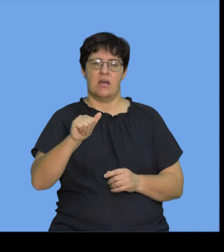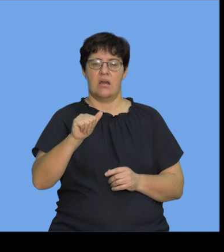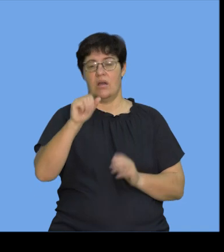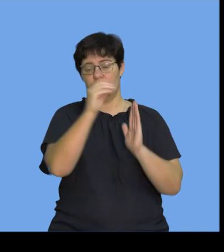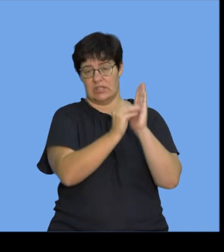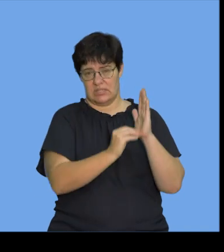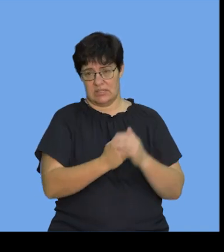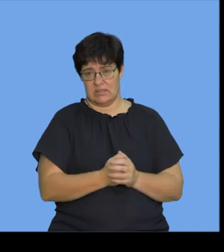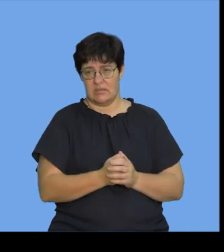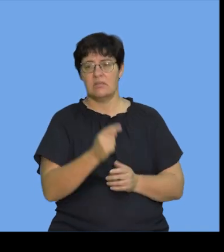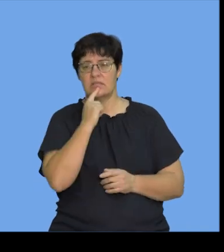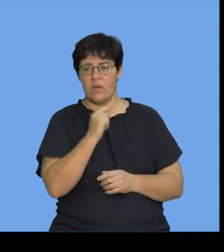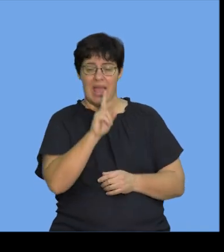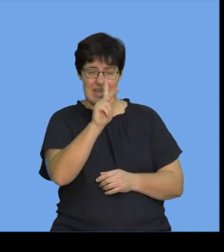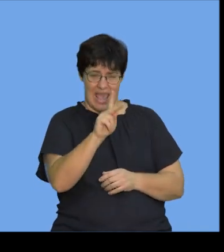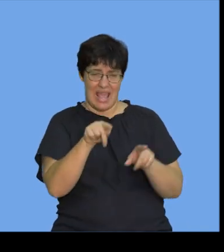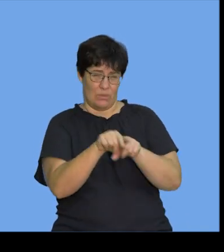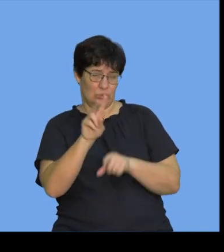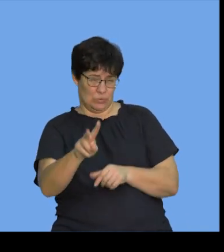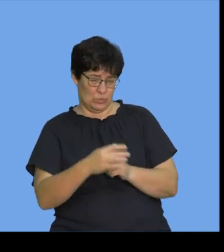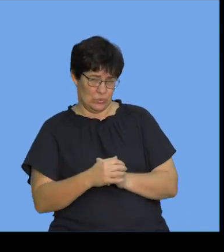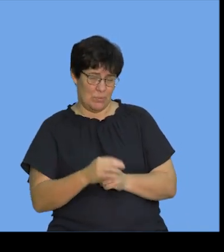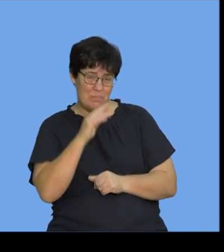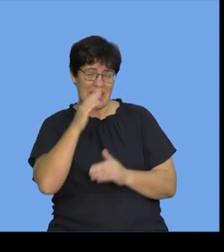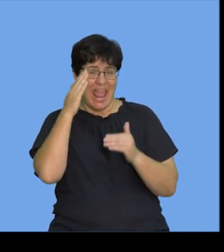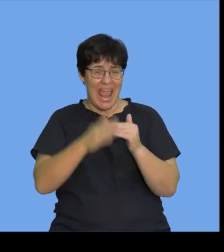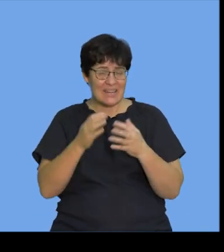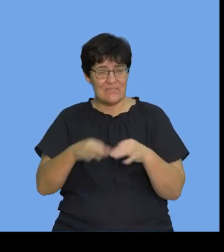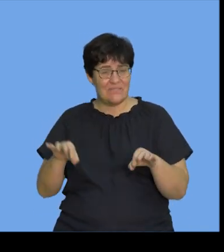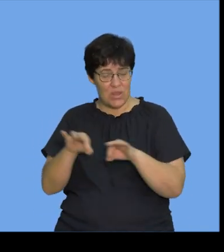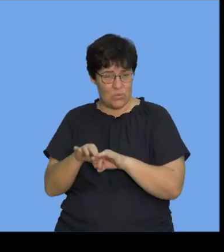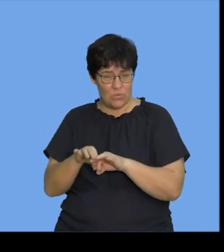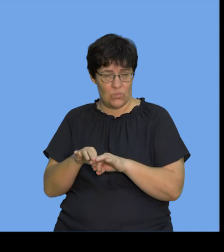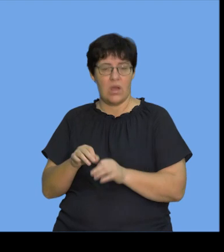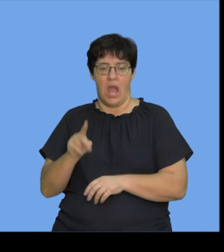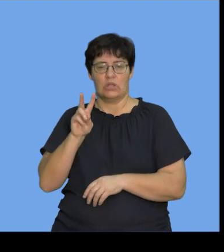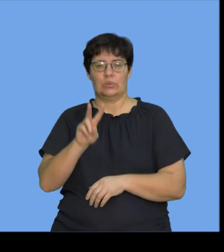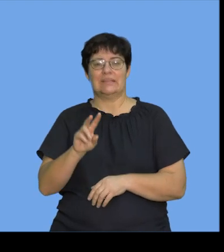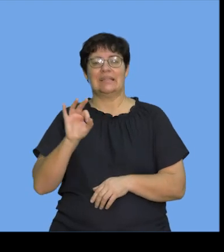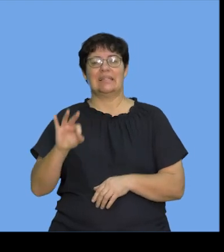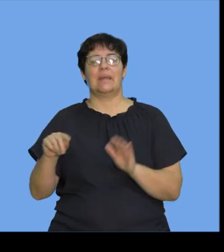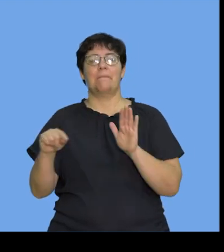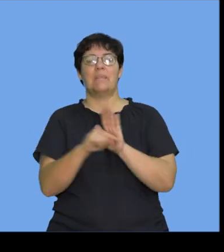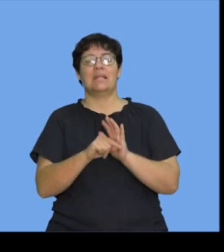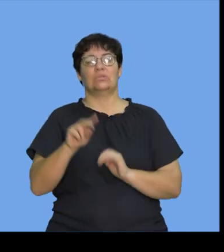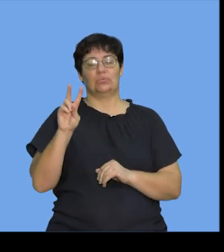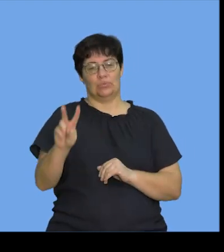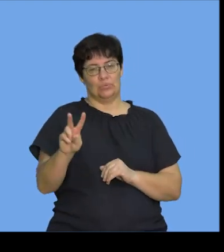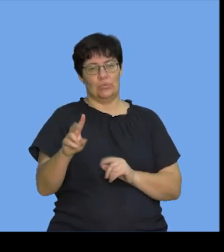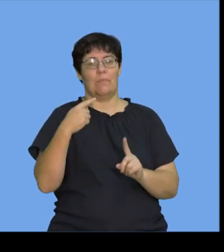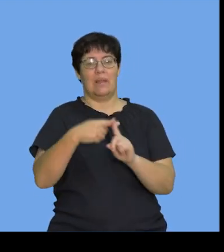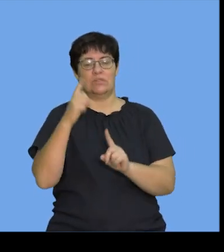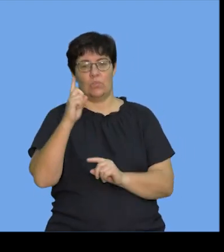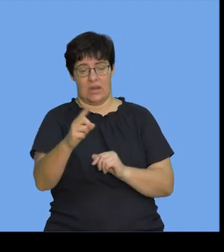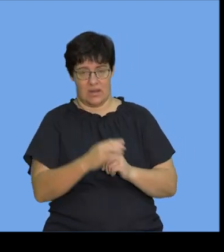k is equals to 2. So it means the n value here is actually 23 minus 2 plus 1,